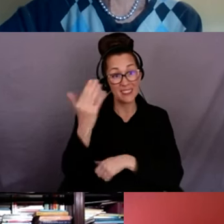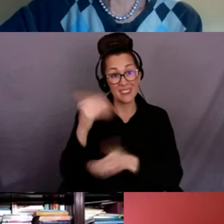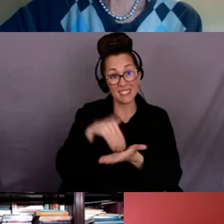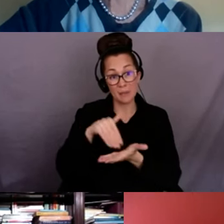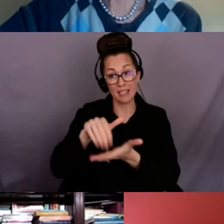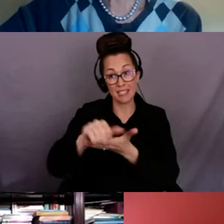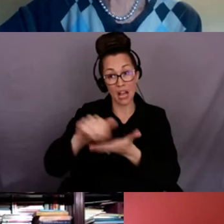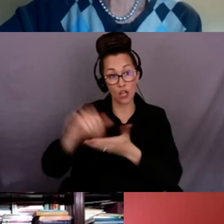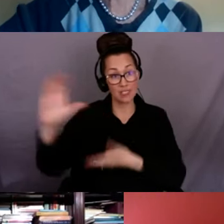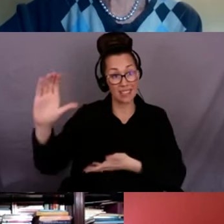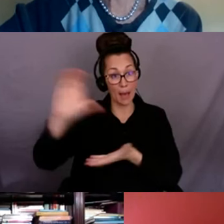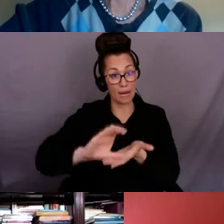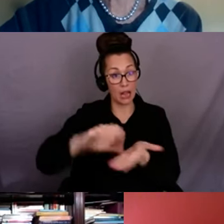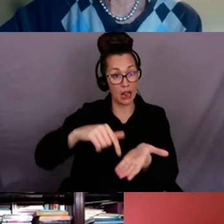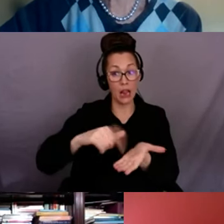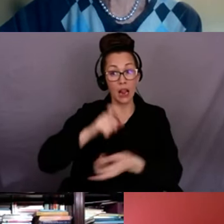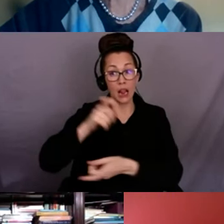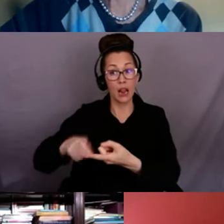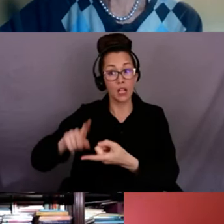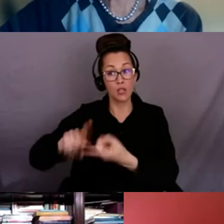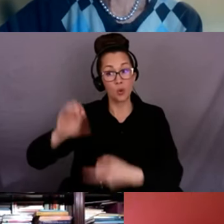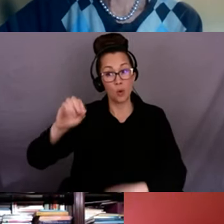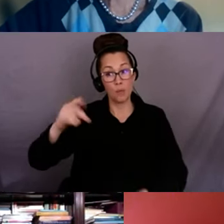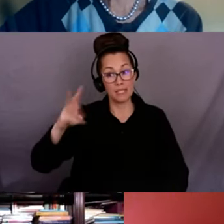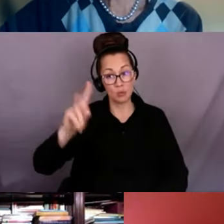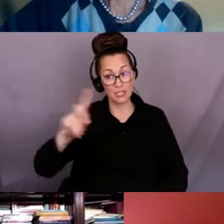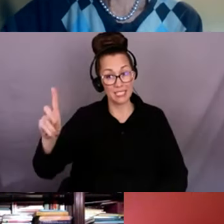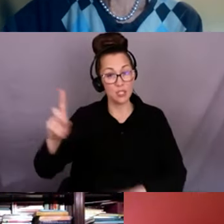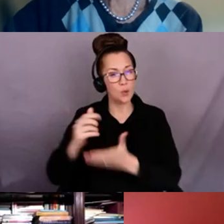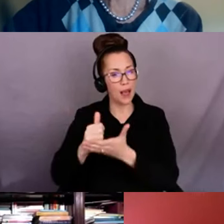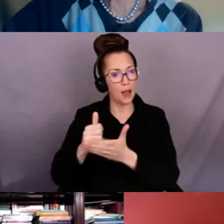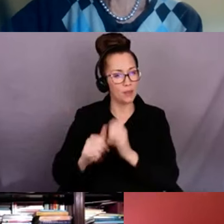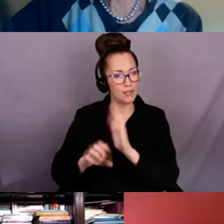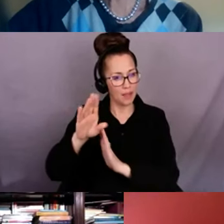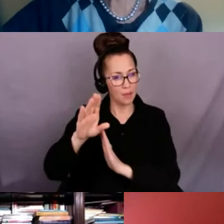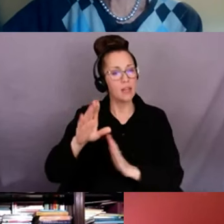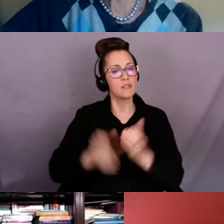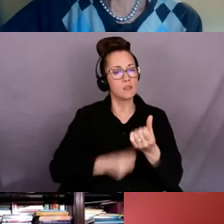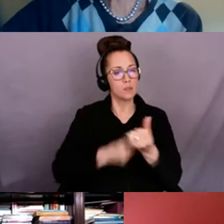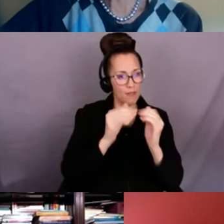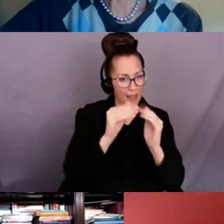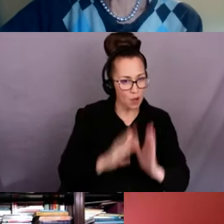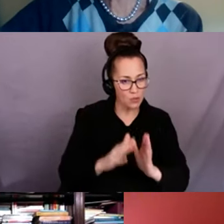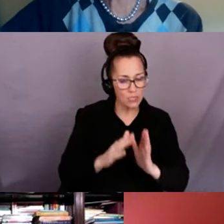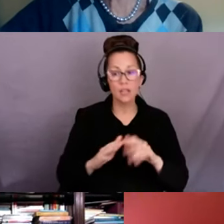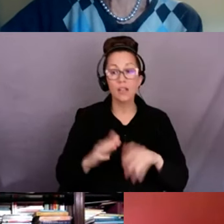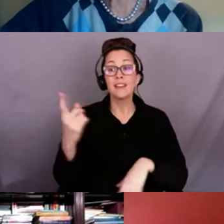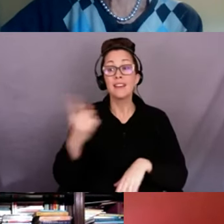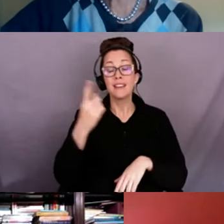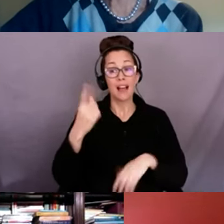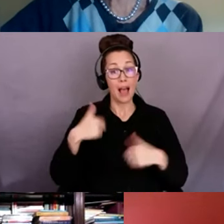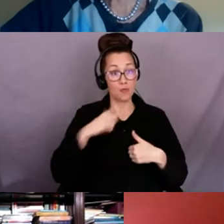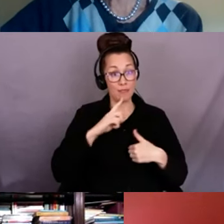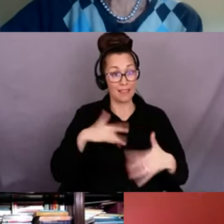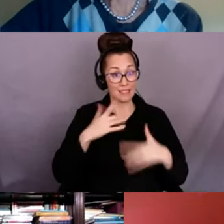in capital appropriated to OPWDD to help with the development of supportive housing. Something that we're very excited about is